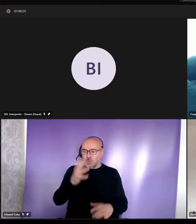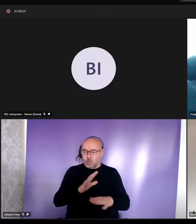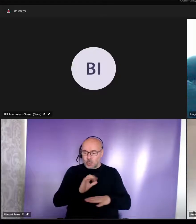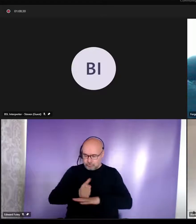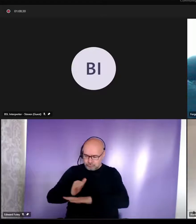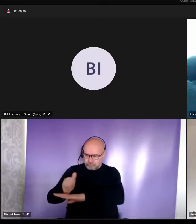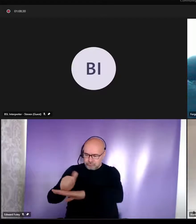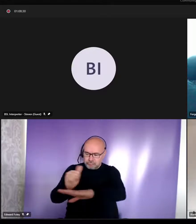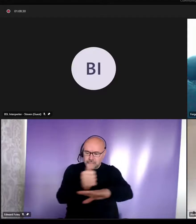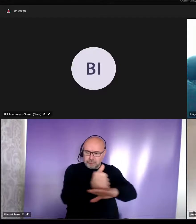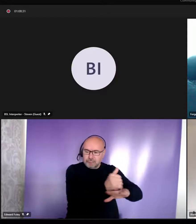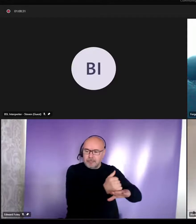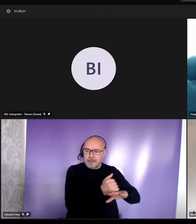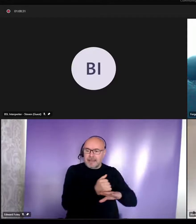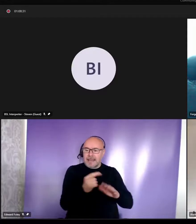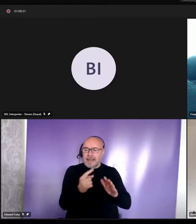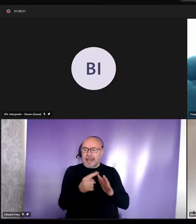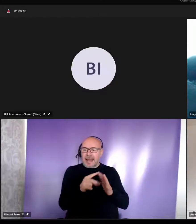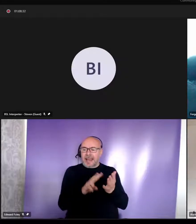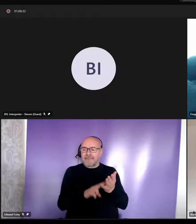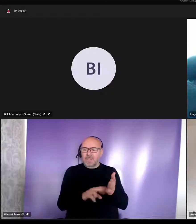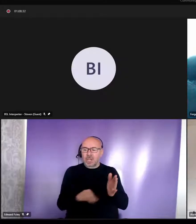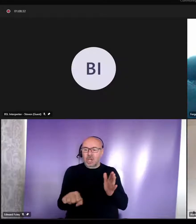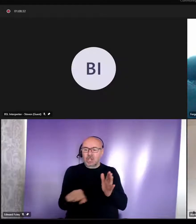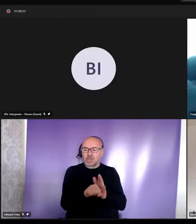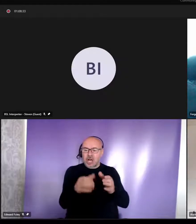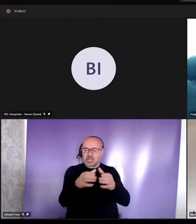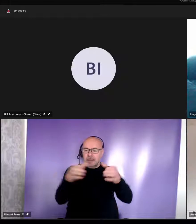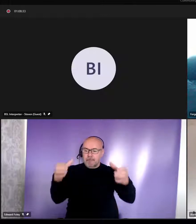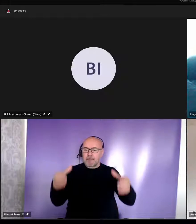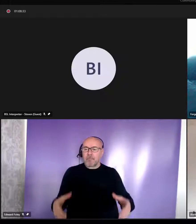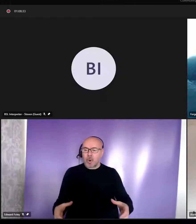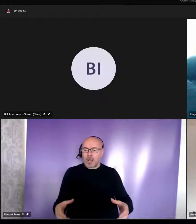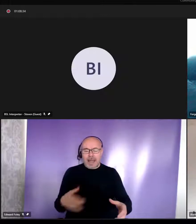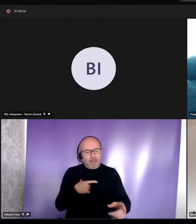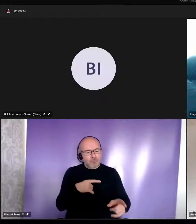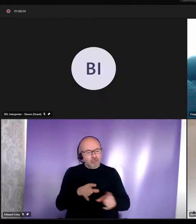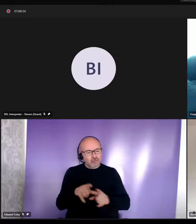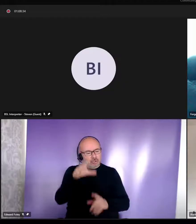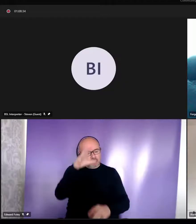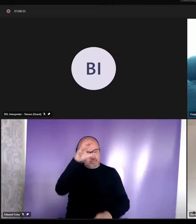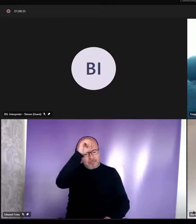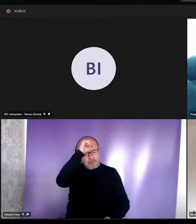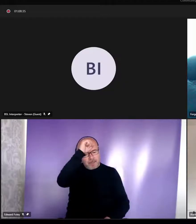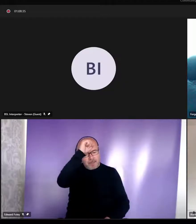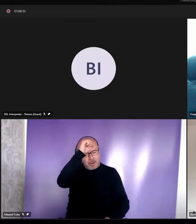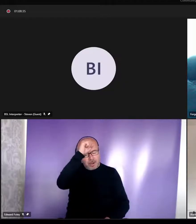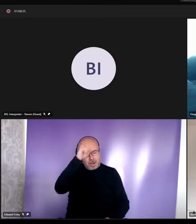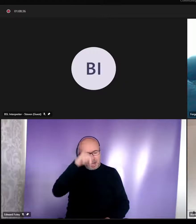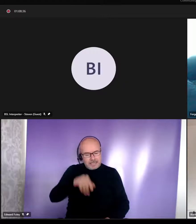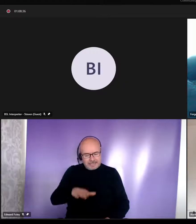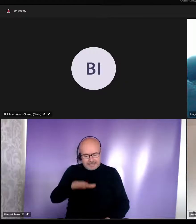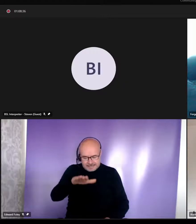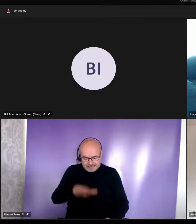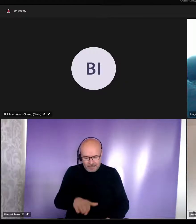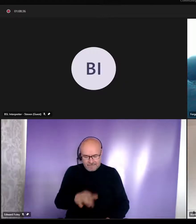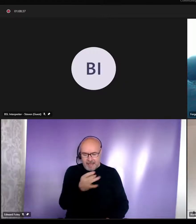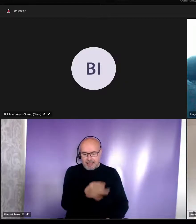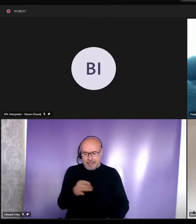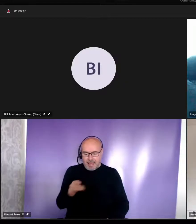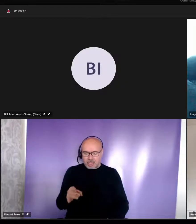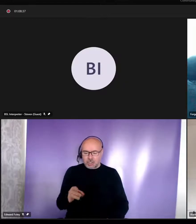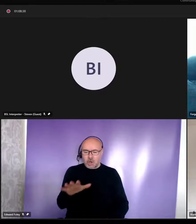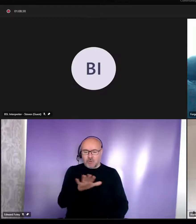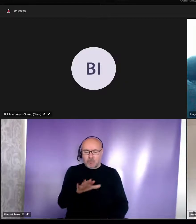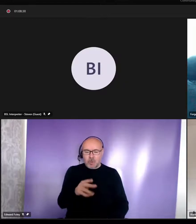So I'm trying to recall the number within South Lanarkshire. I want to say something between 25 and 30 is that increase. And